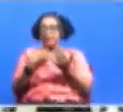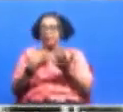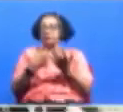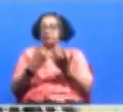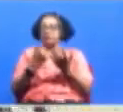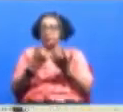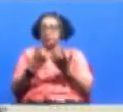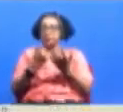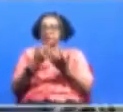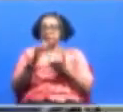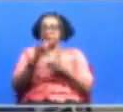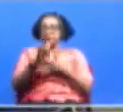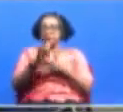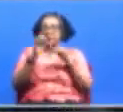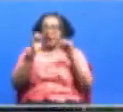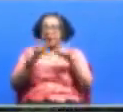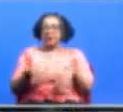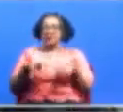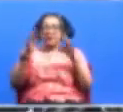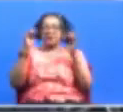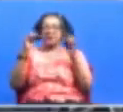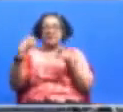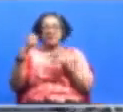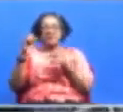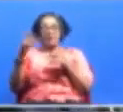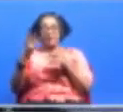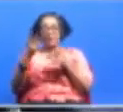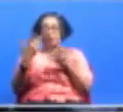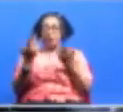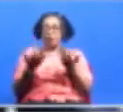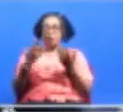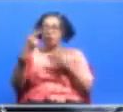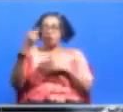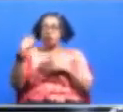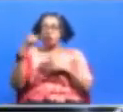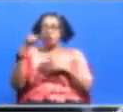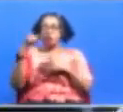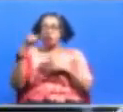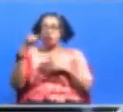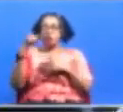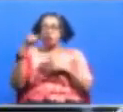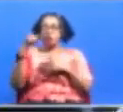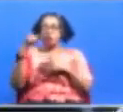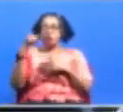so I hope I can get a silver or a gold. Hilary Anakea, NTV Sports, Nairobi.